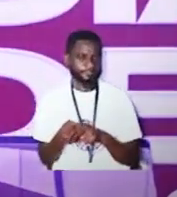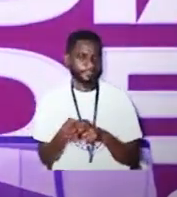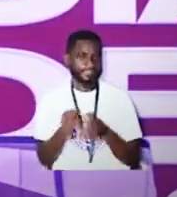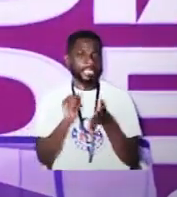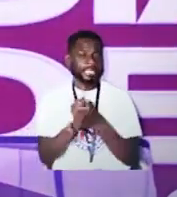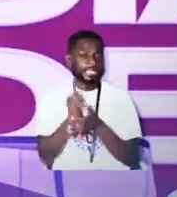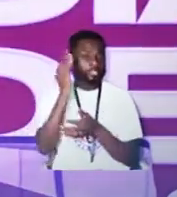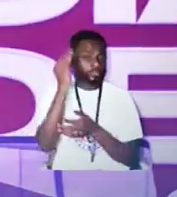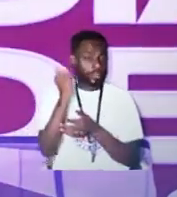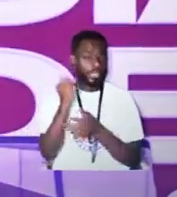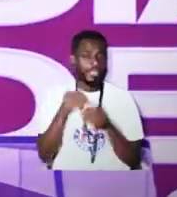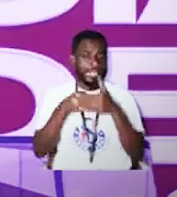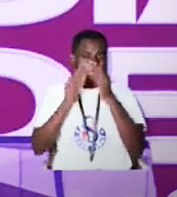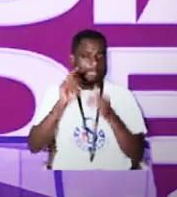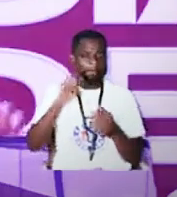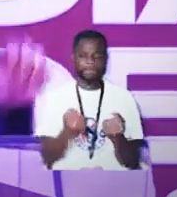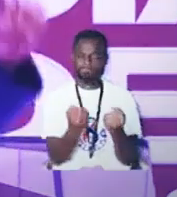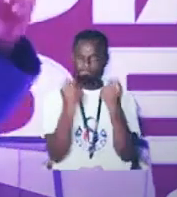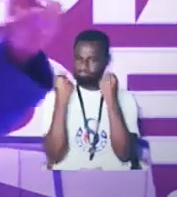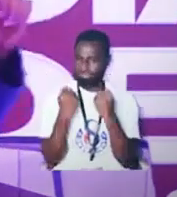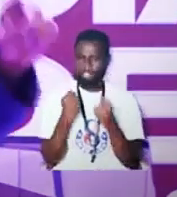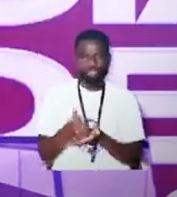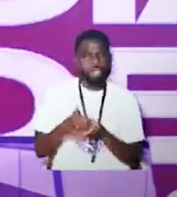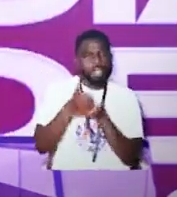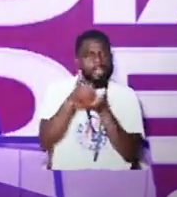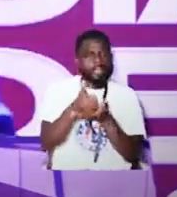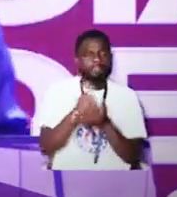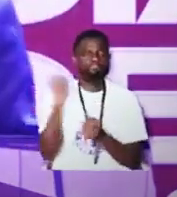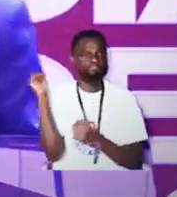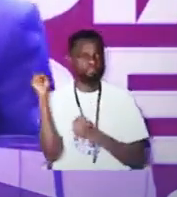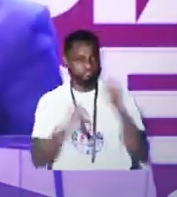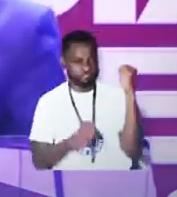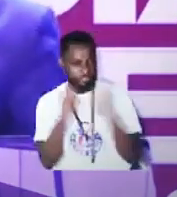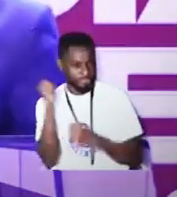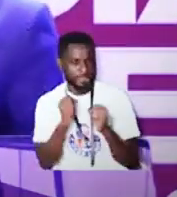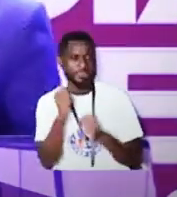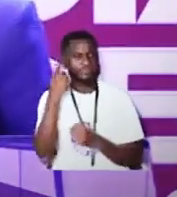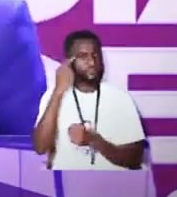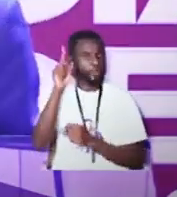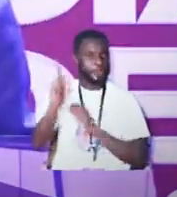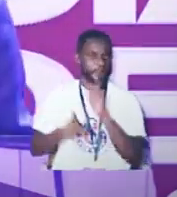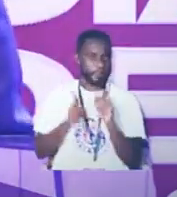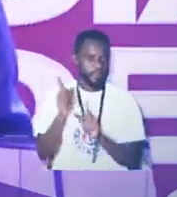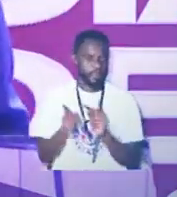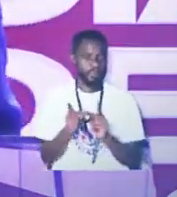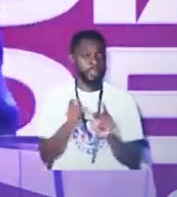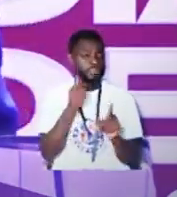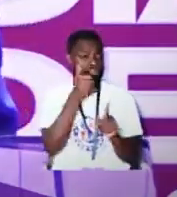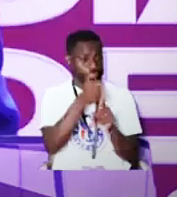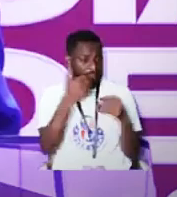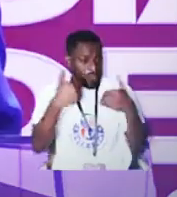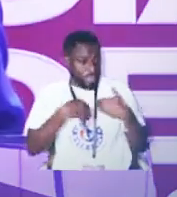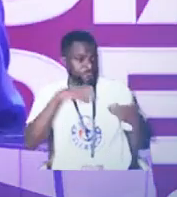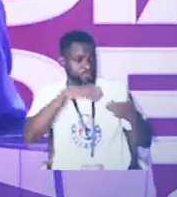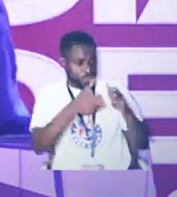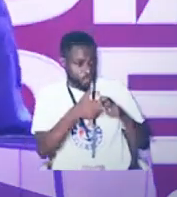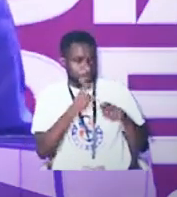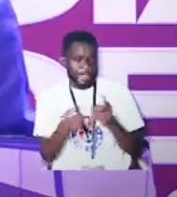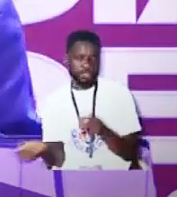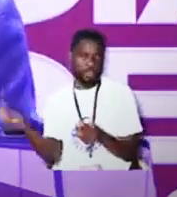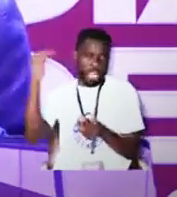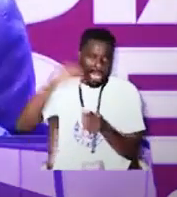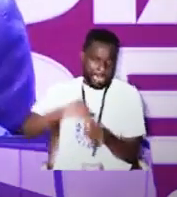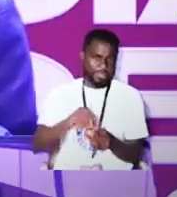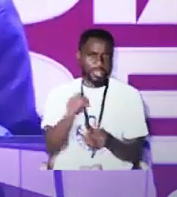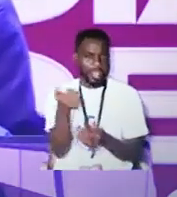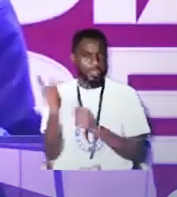tough. You are going to help fight people's battles in addition to your own battles. So when